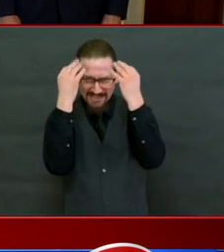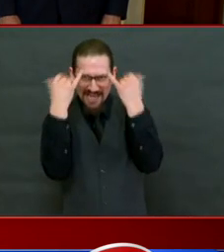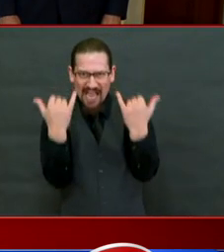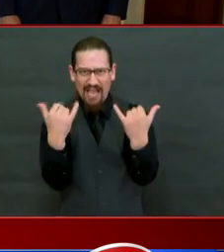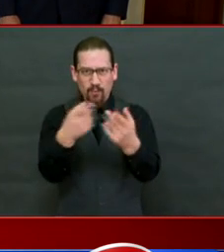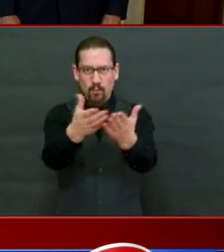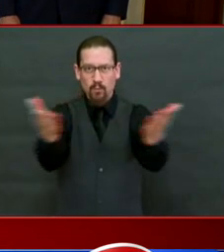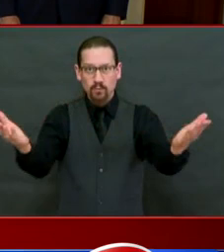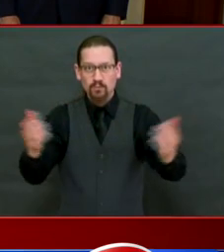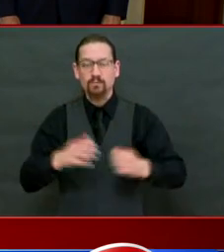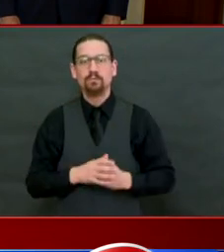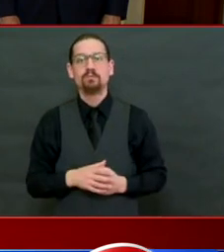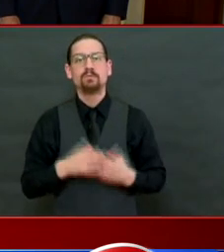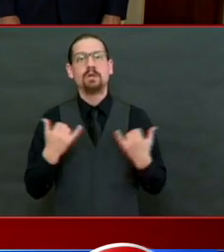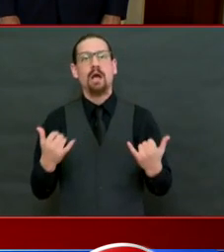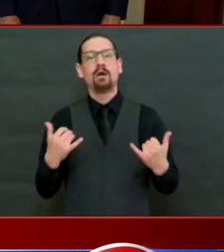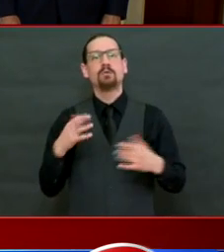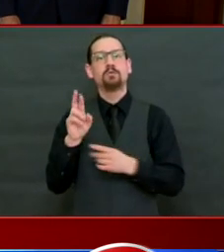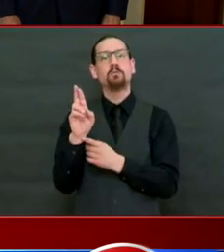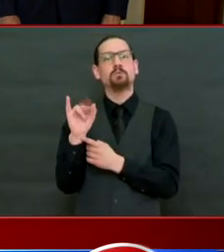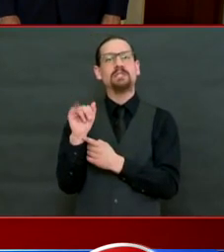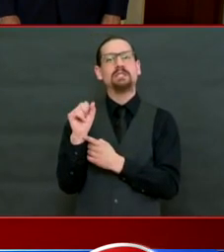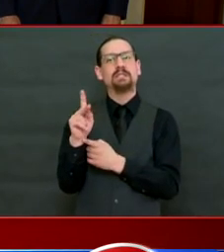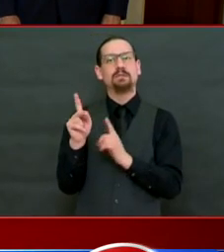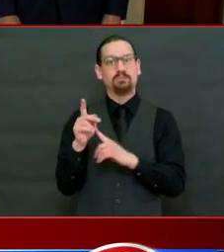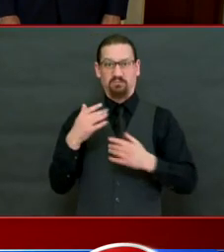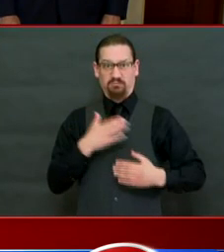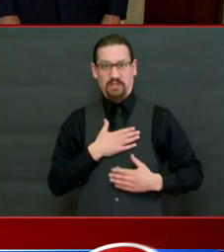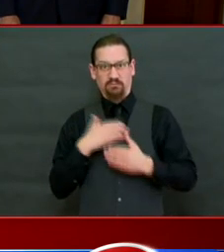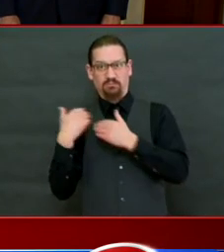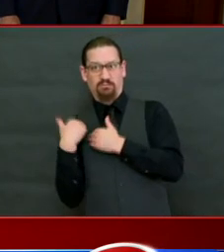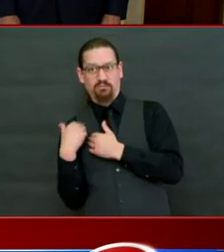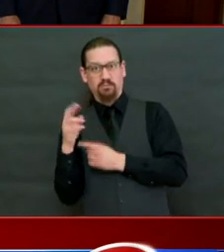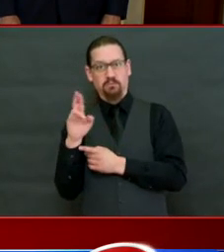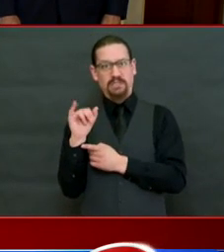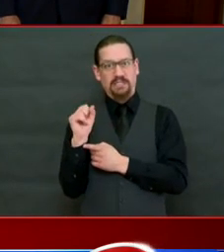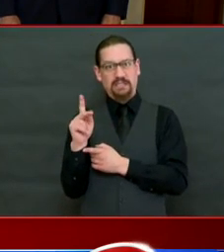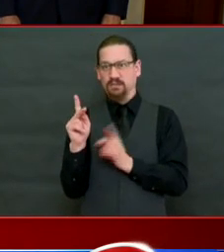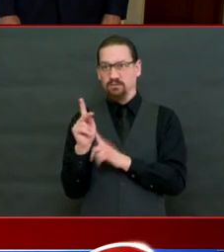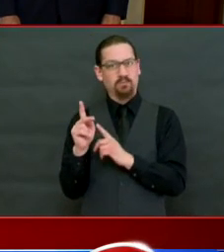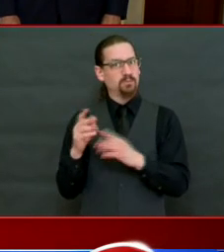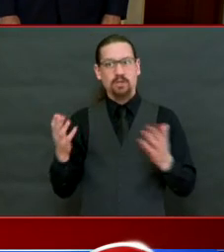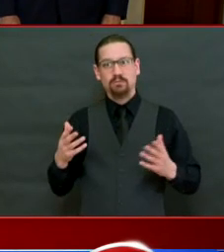If in the next 2 weeks you start to violate the stay-at-home order,